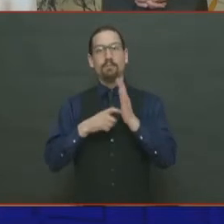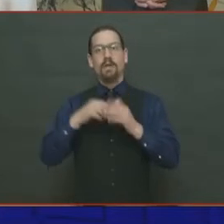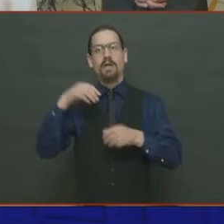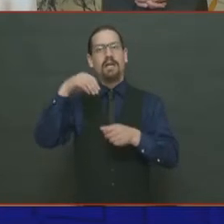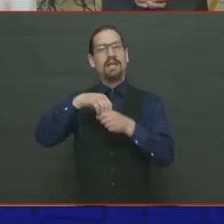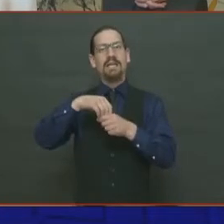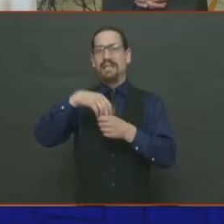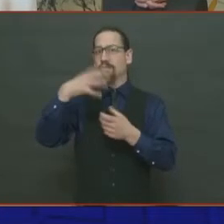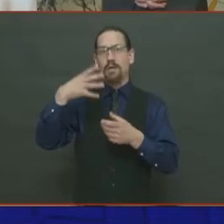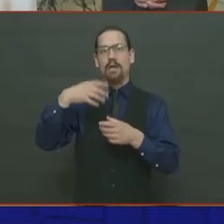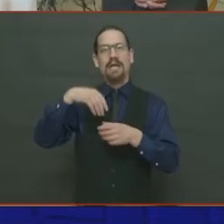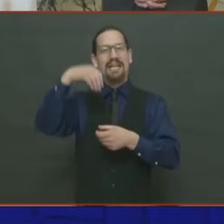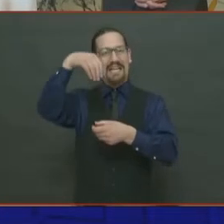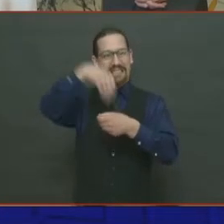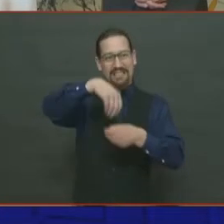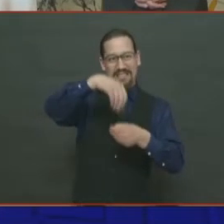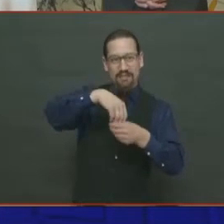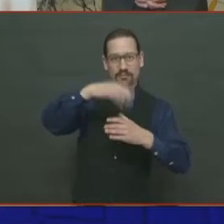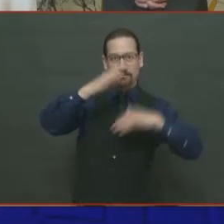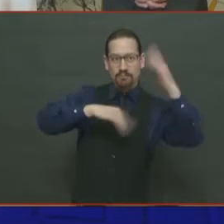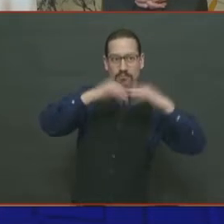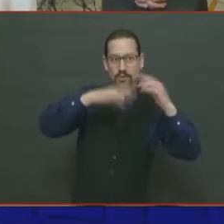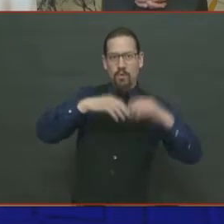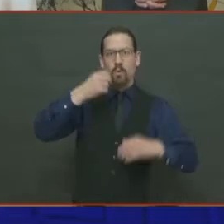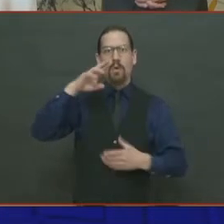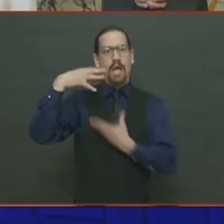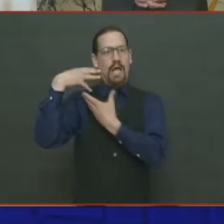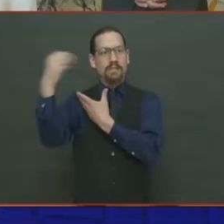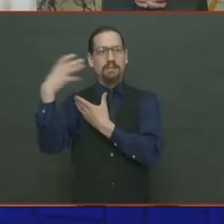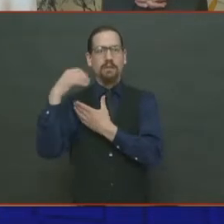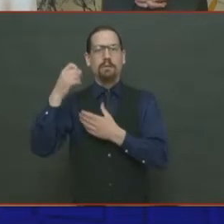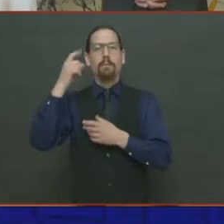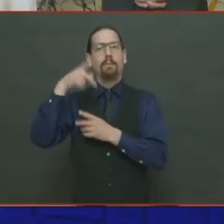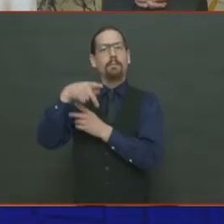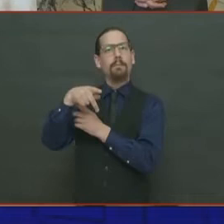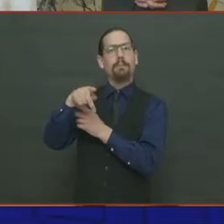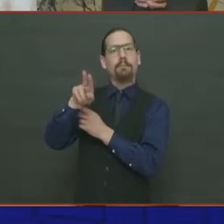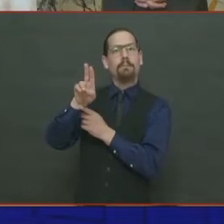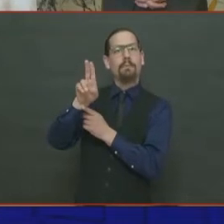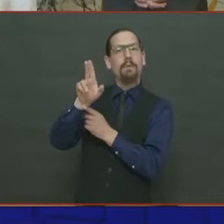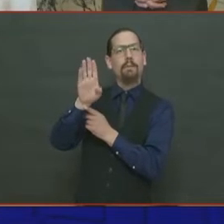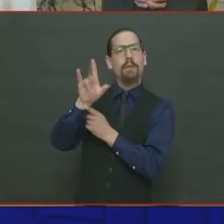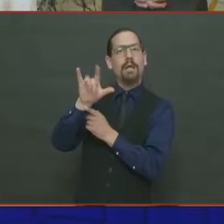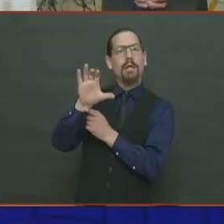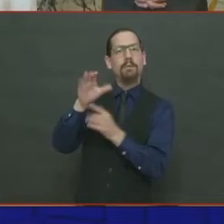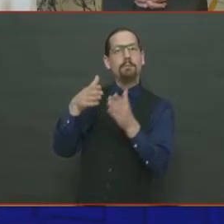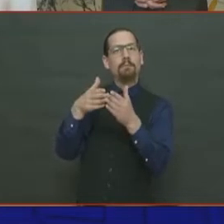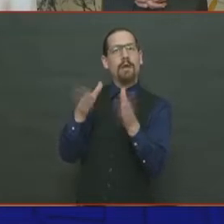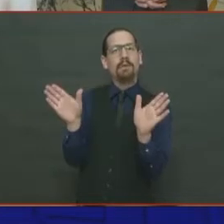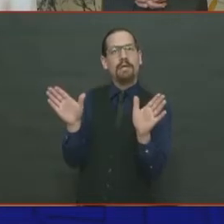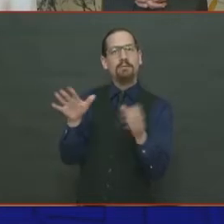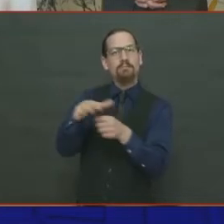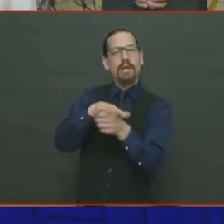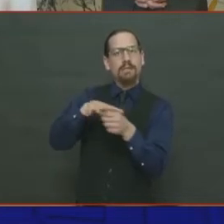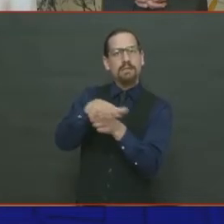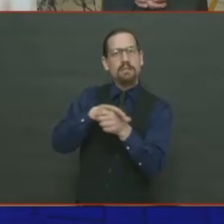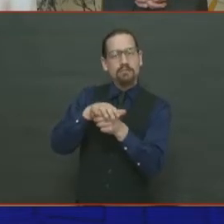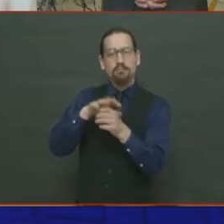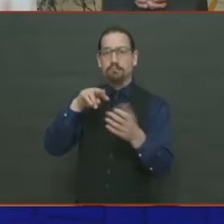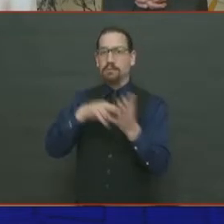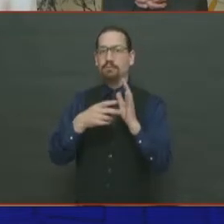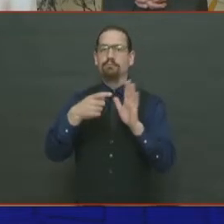place, to wear a cloth face covering. There will be exceptions for very